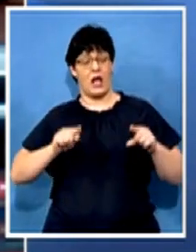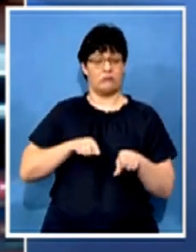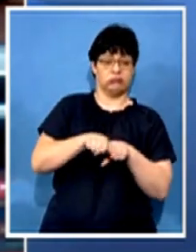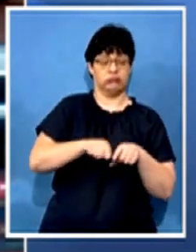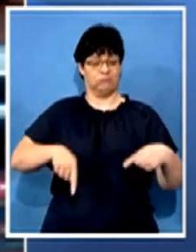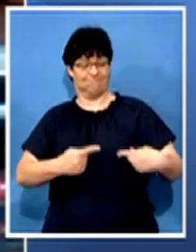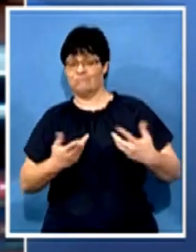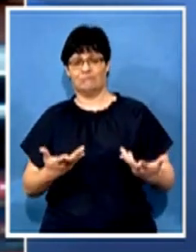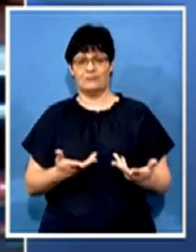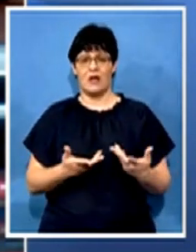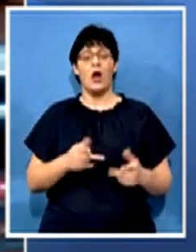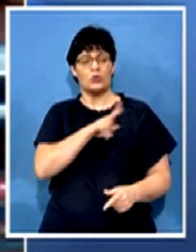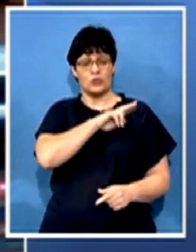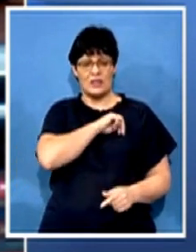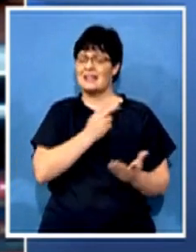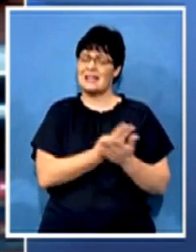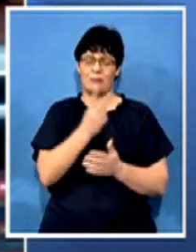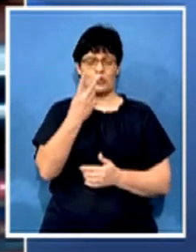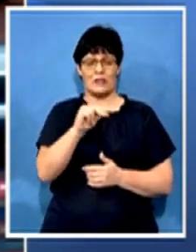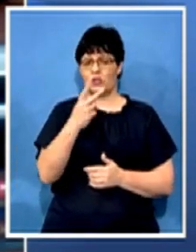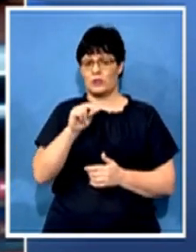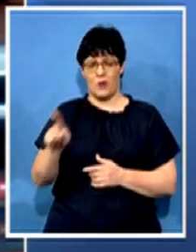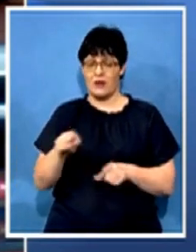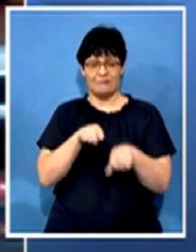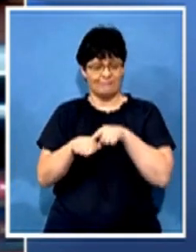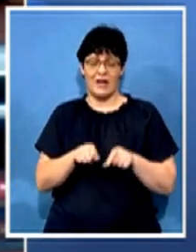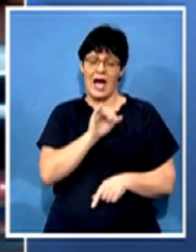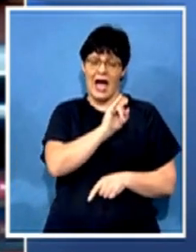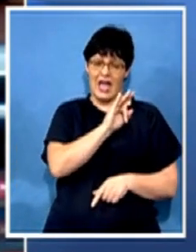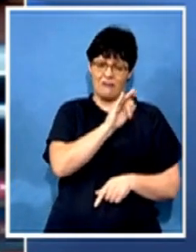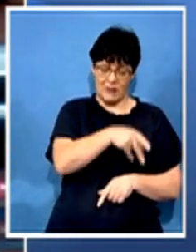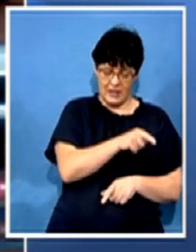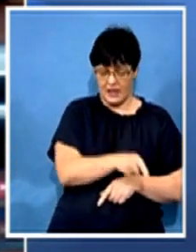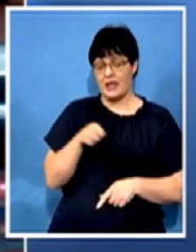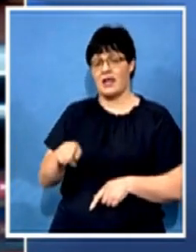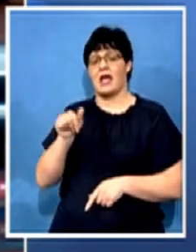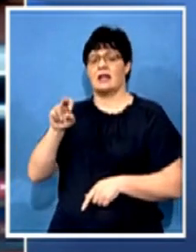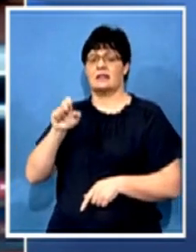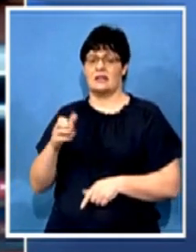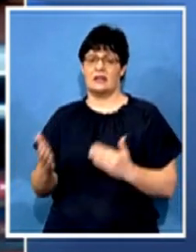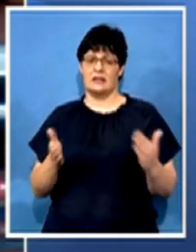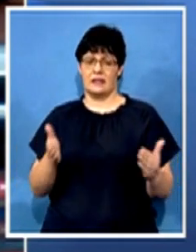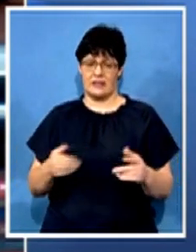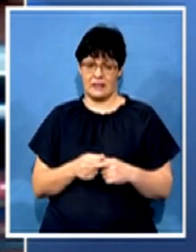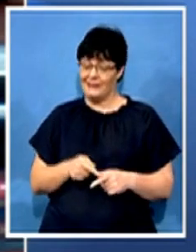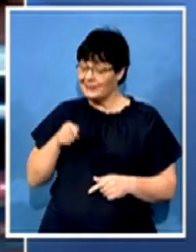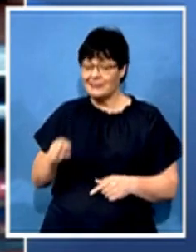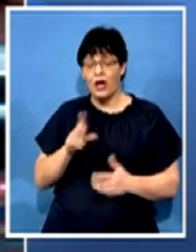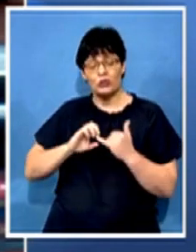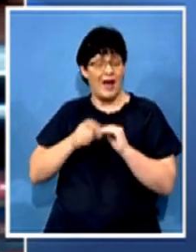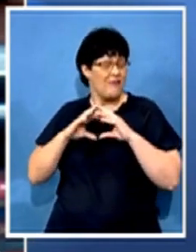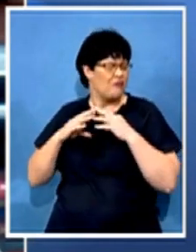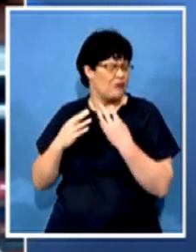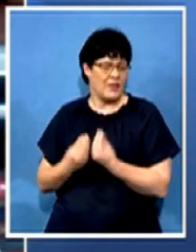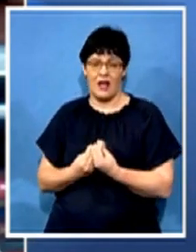2021, will be between the IFP and the ANC. The ANC is trying everything possible to regroup. Of course, it's